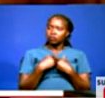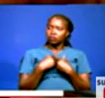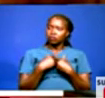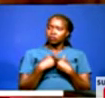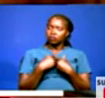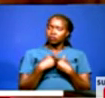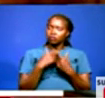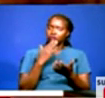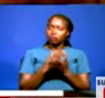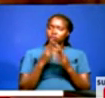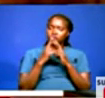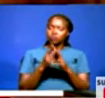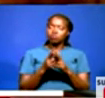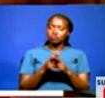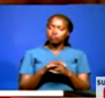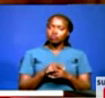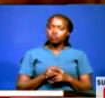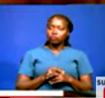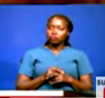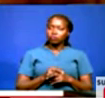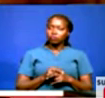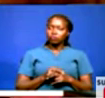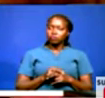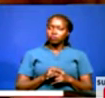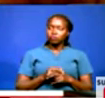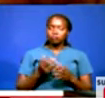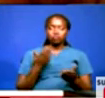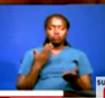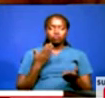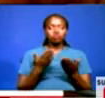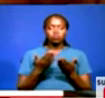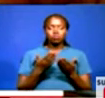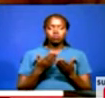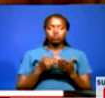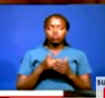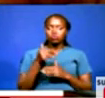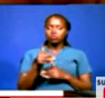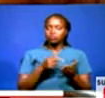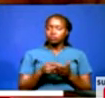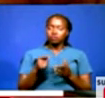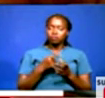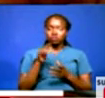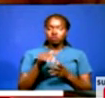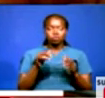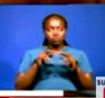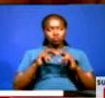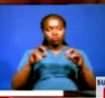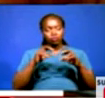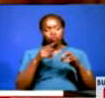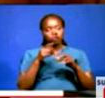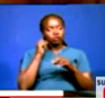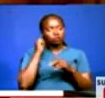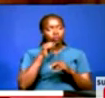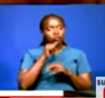reports, okay, maybe fortnightly, so that we can be able to monitor who is complying and who is